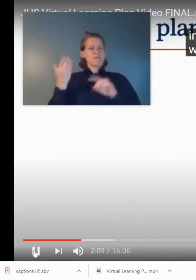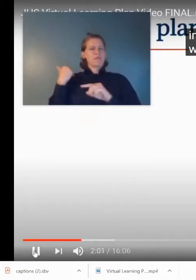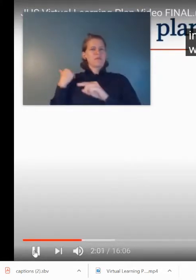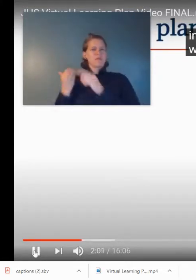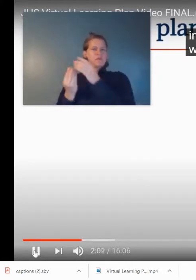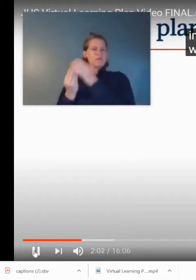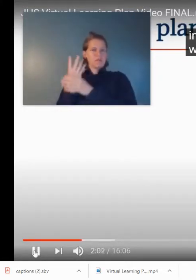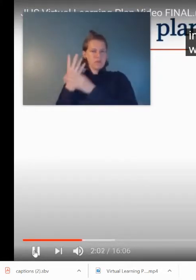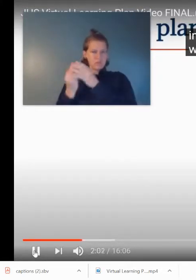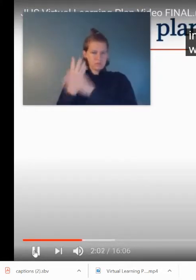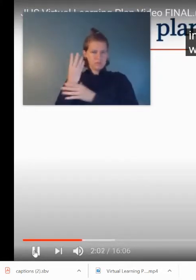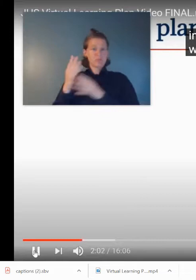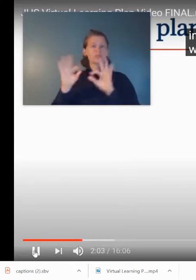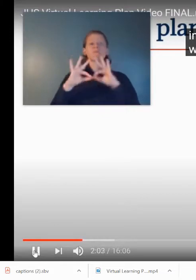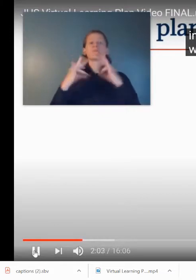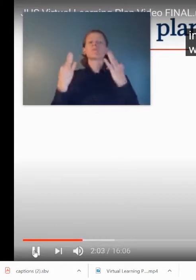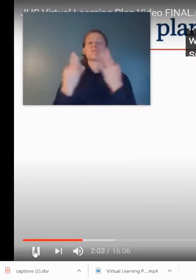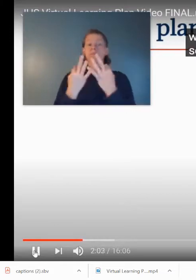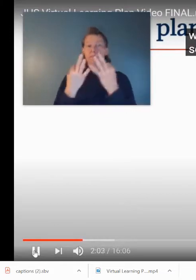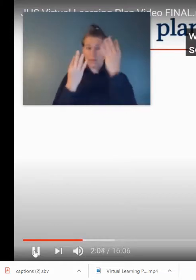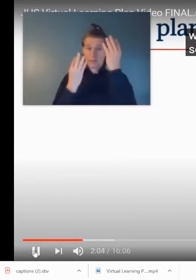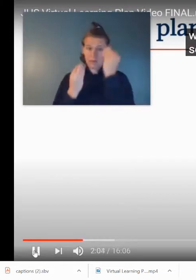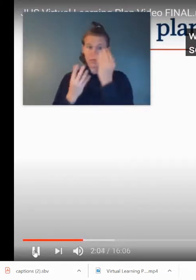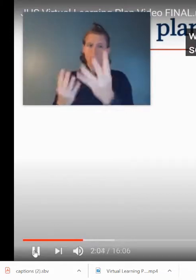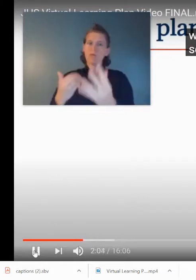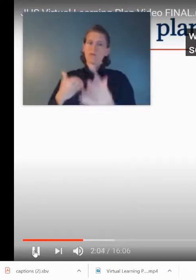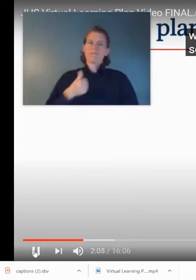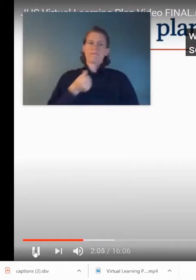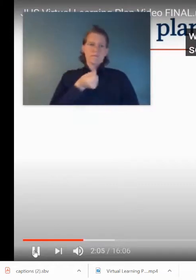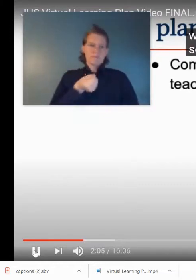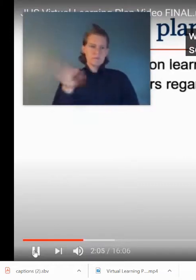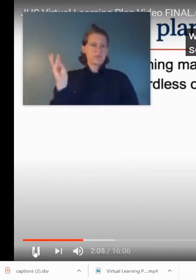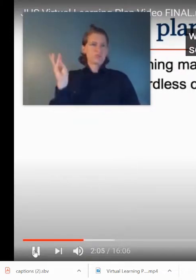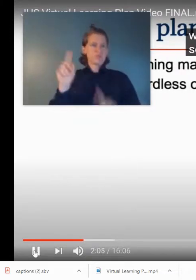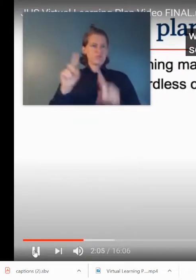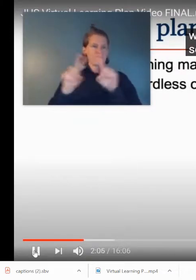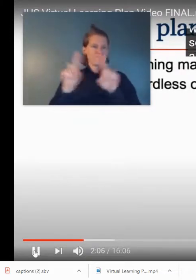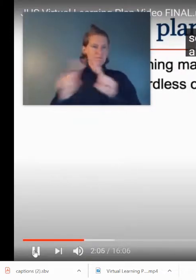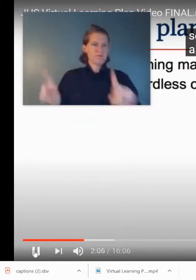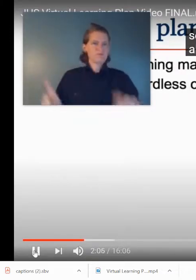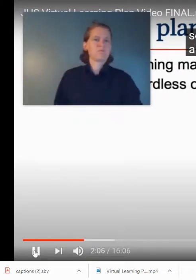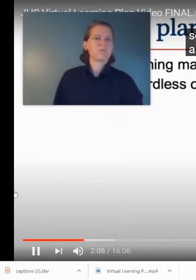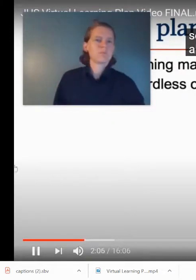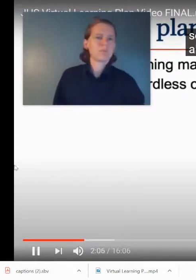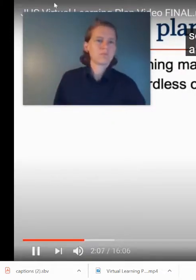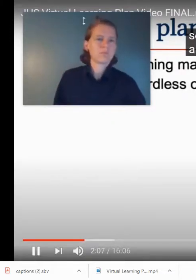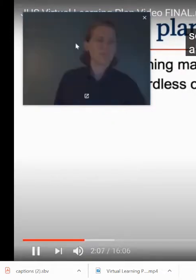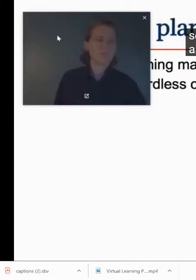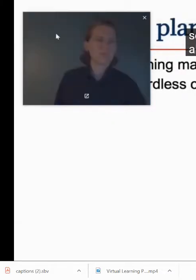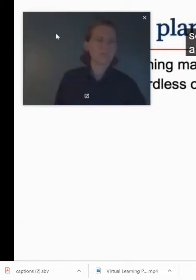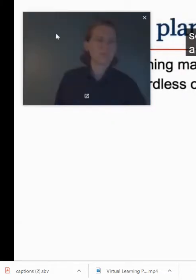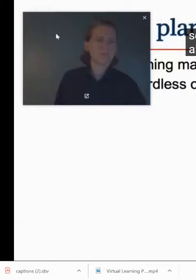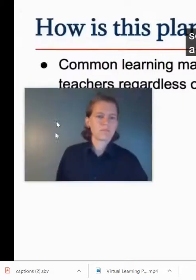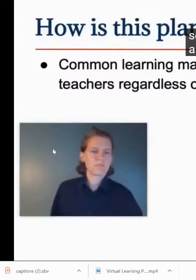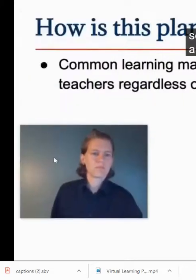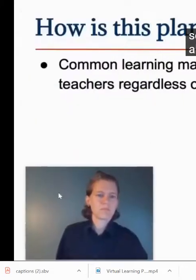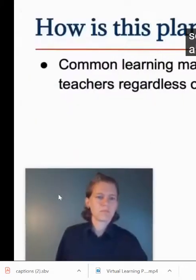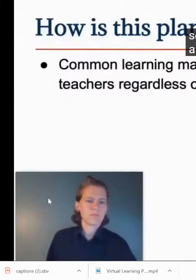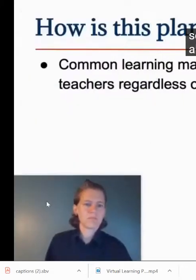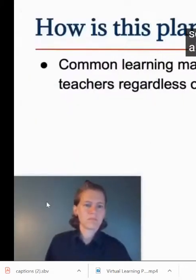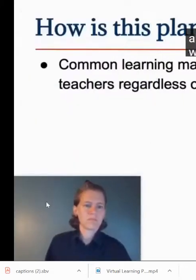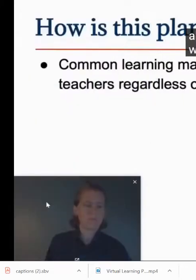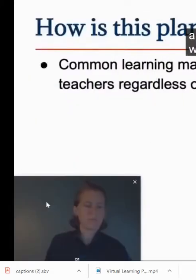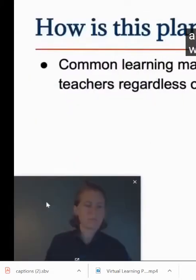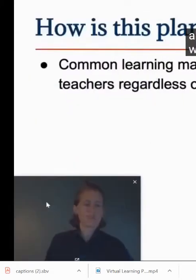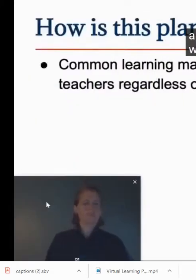Well families, please know there are several differences. All teachers, regardless of department,